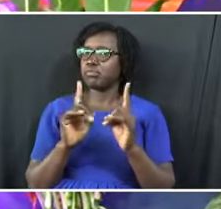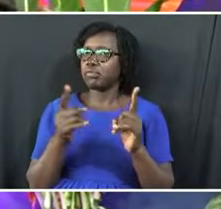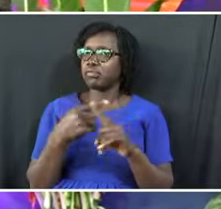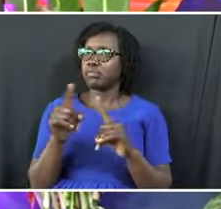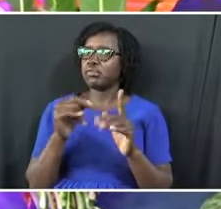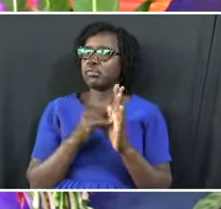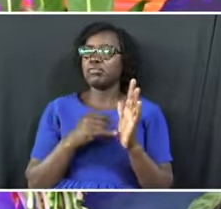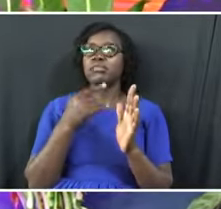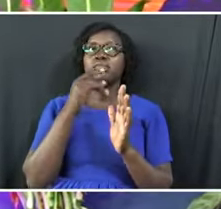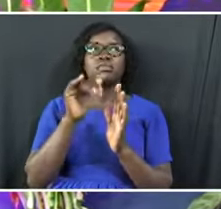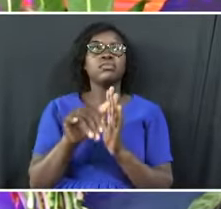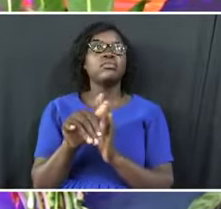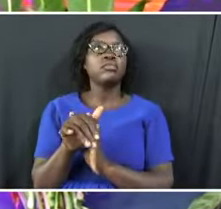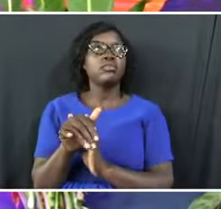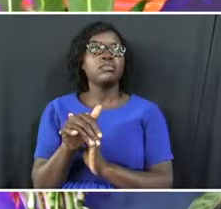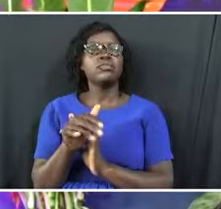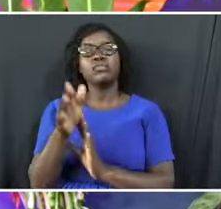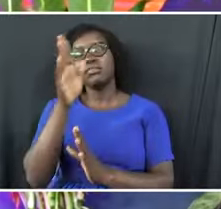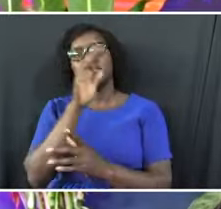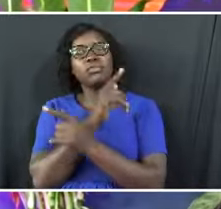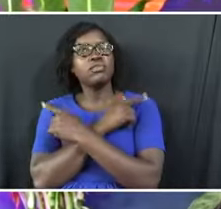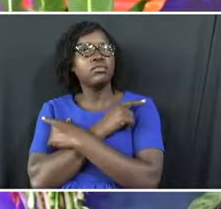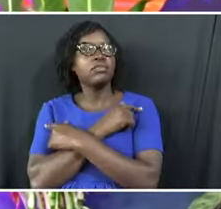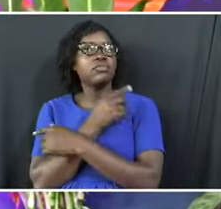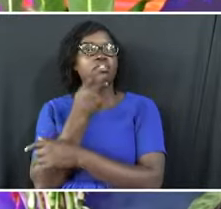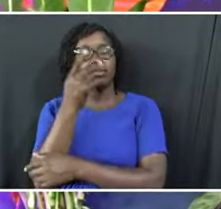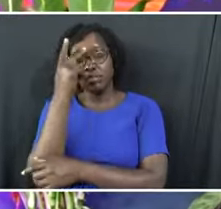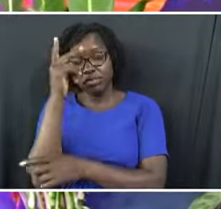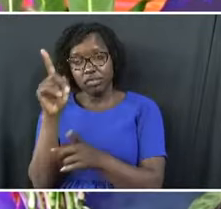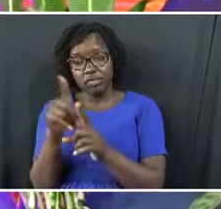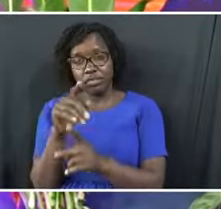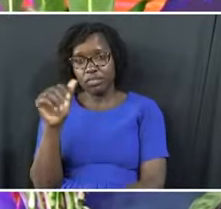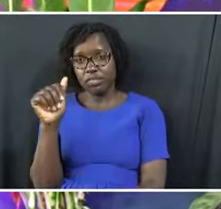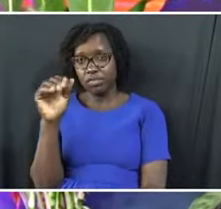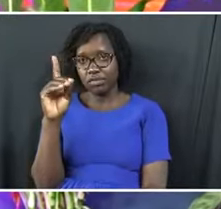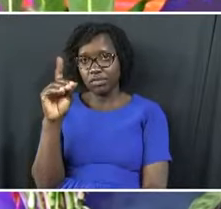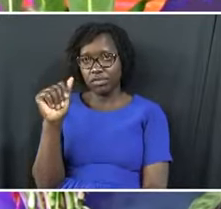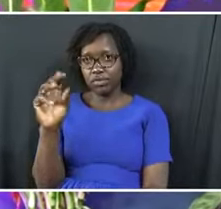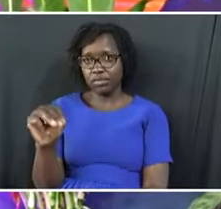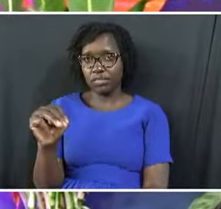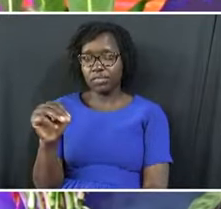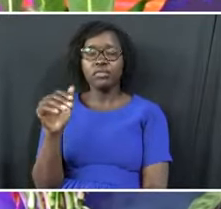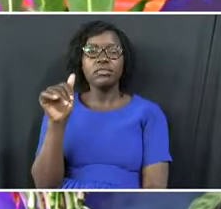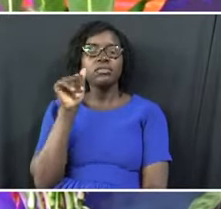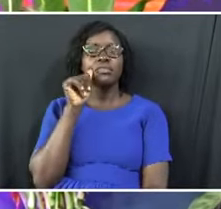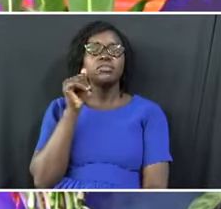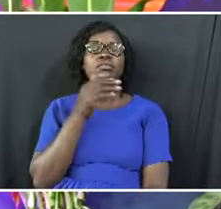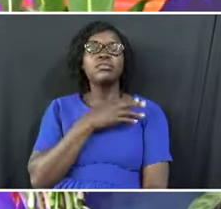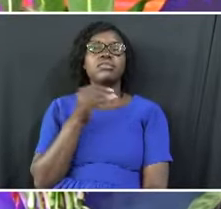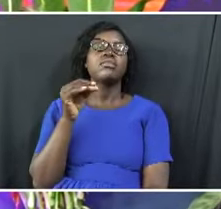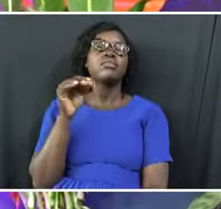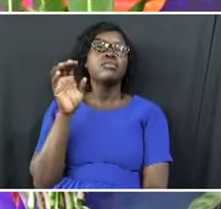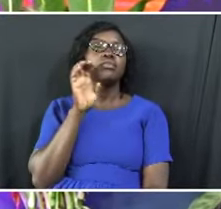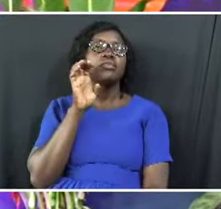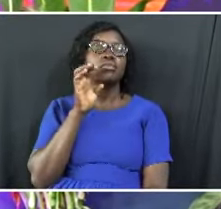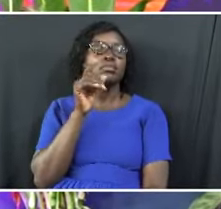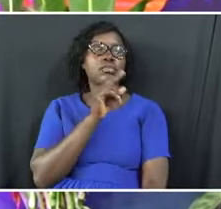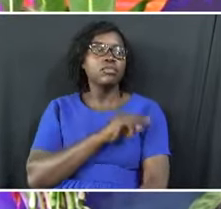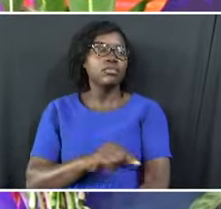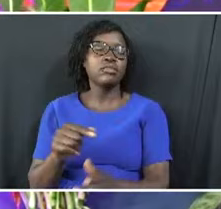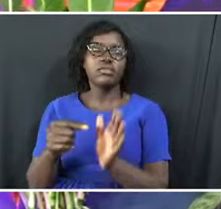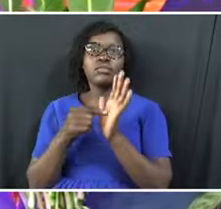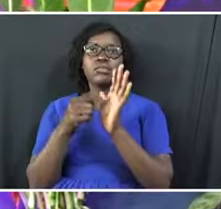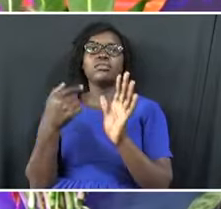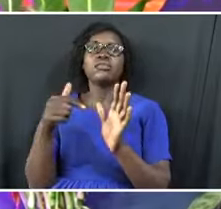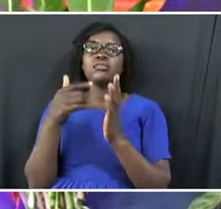say that God, as a loving parent, as Adam and Eve, has graciously revealed to us